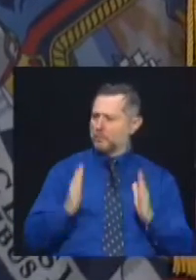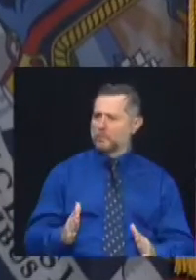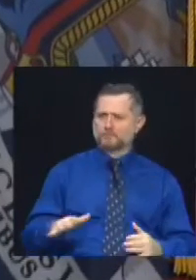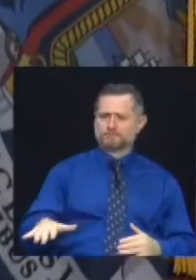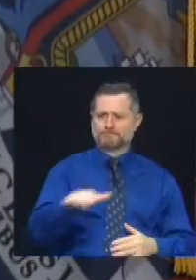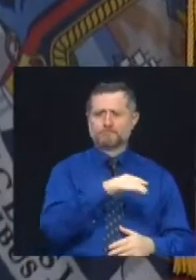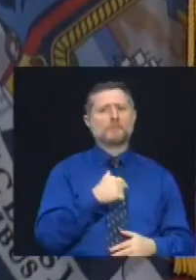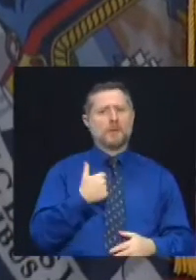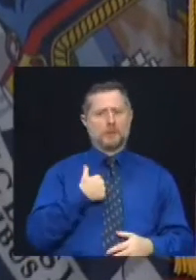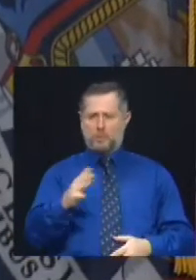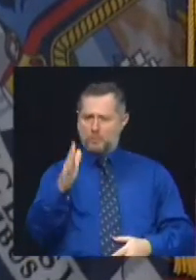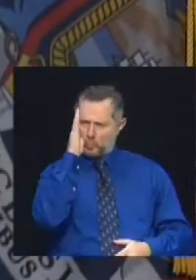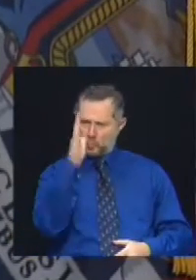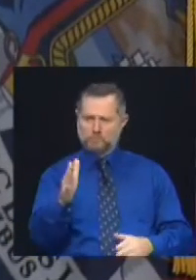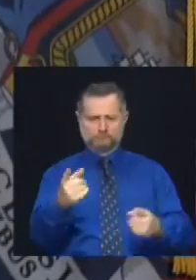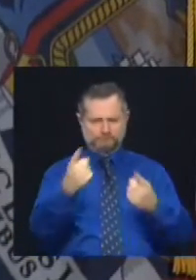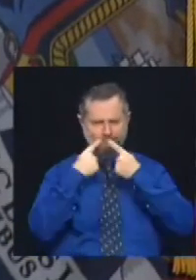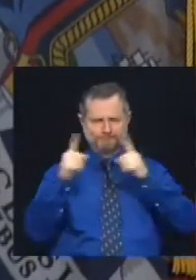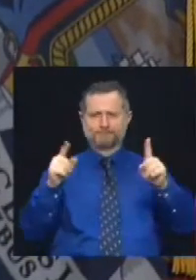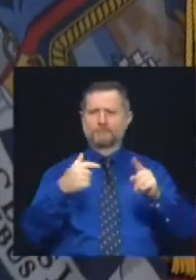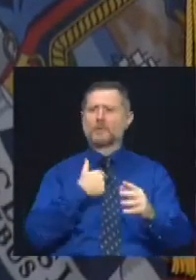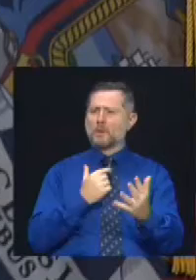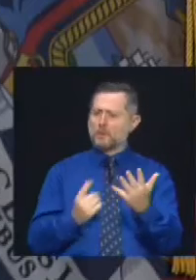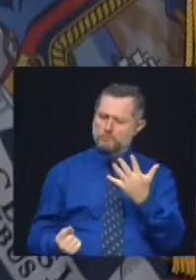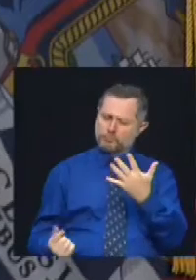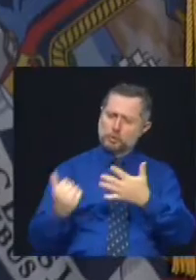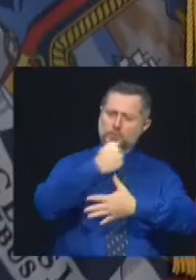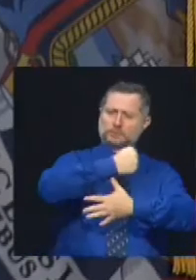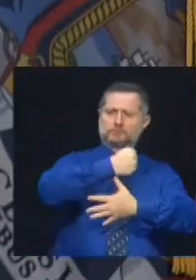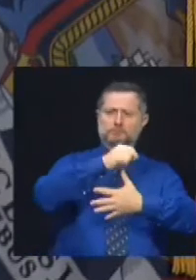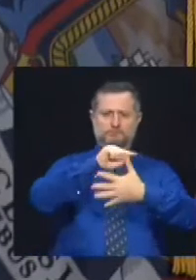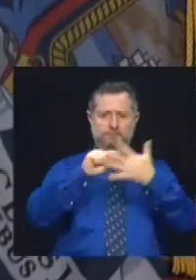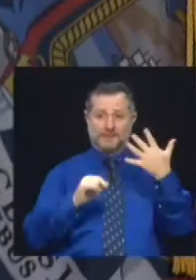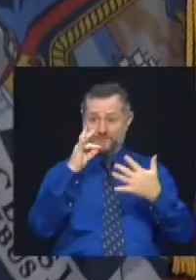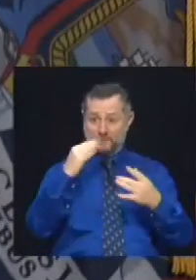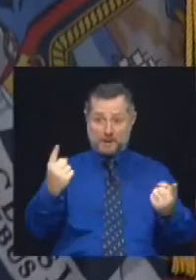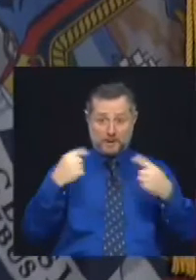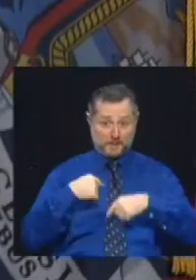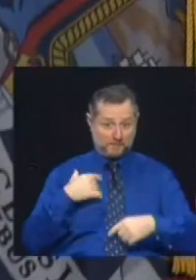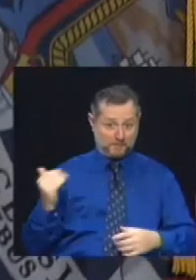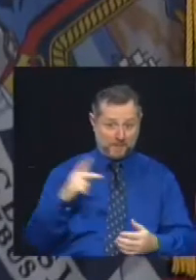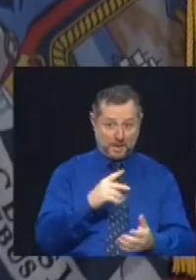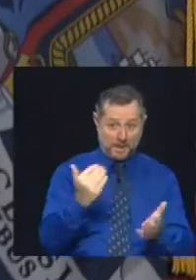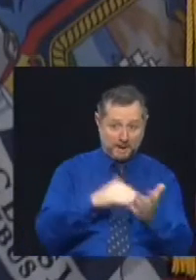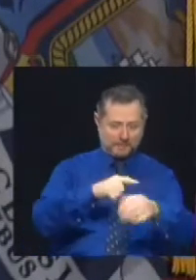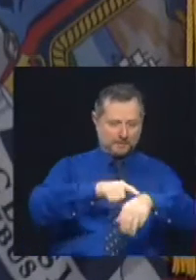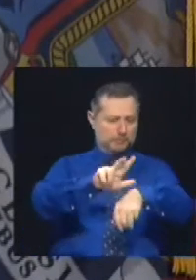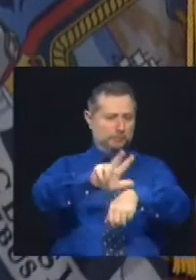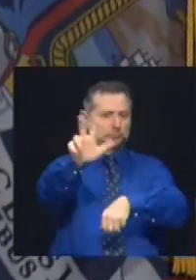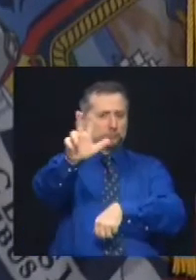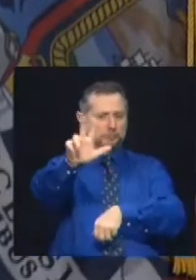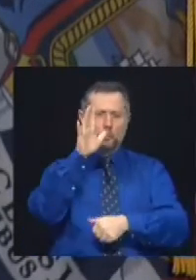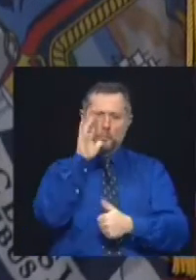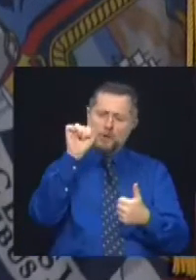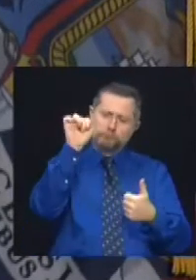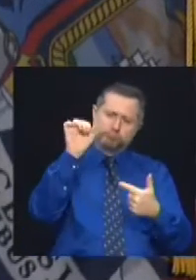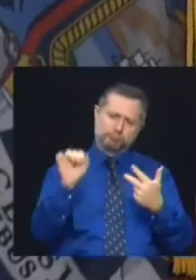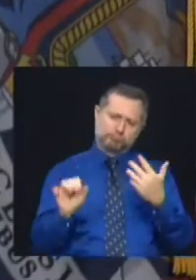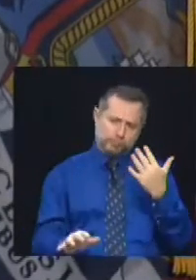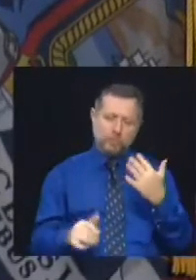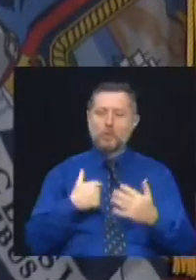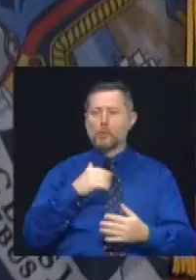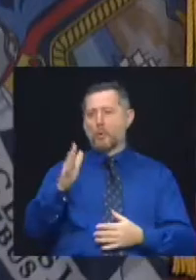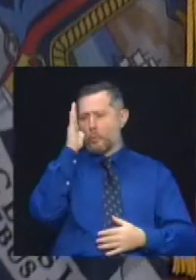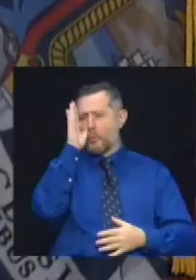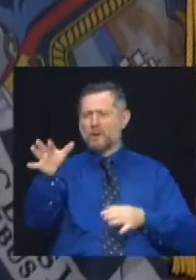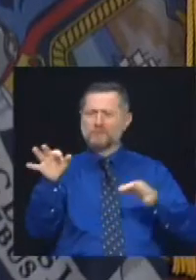my priorities with all of you if you would reconvene again at 3 o'clock today. I'll be also talking about how we'll be